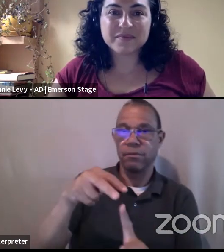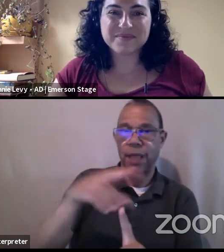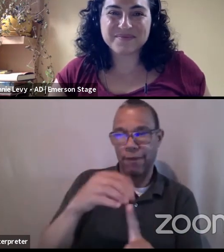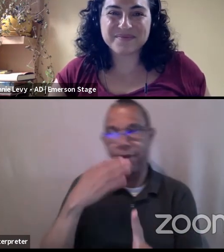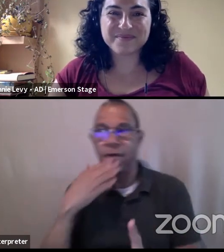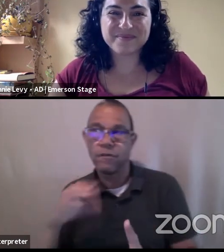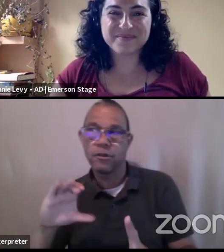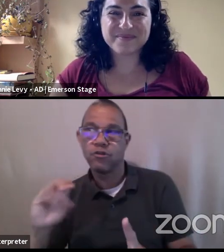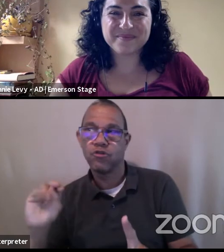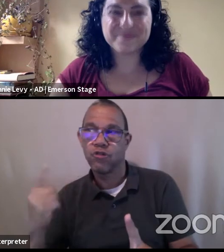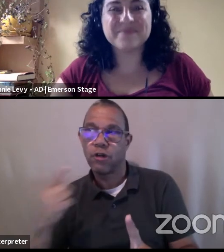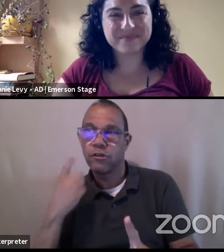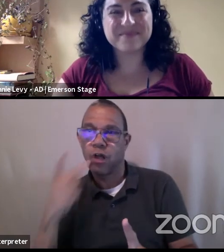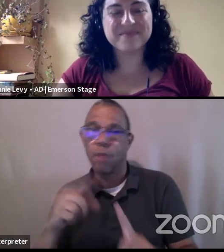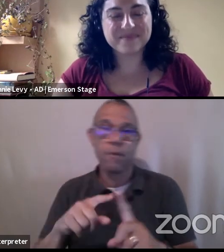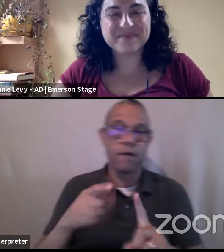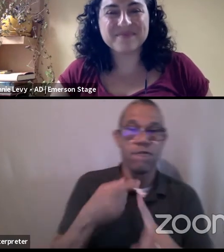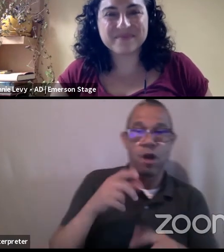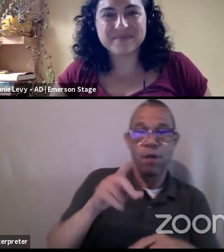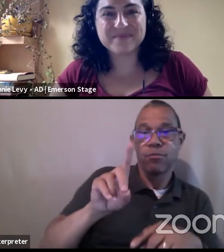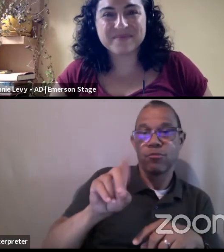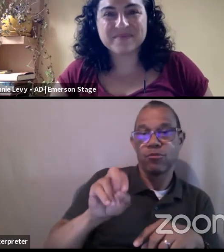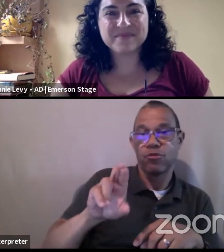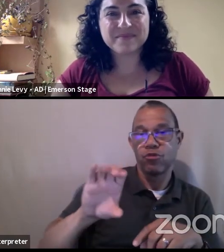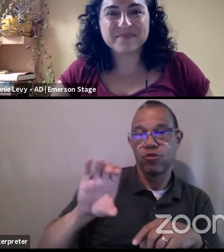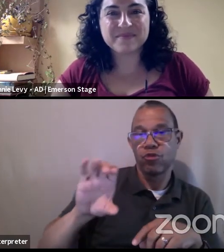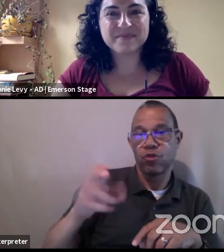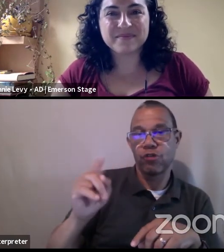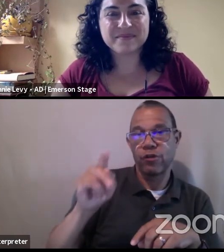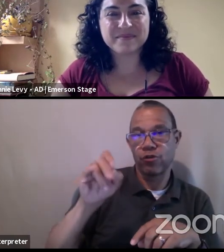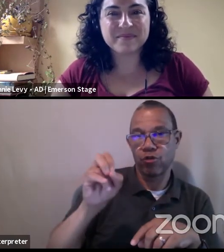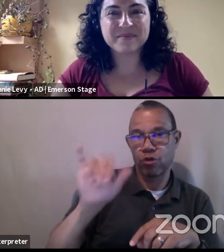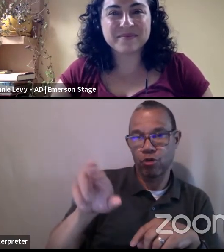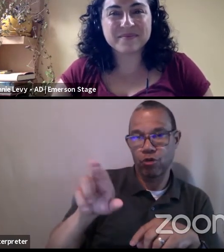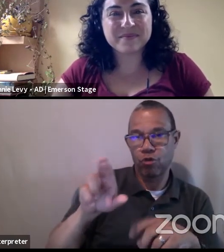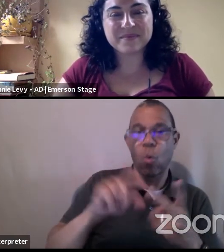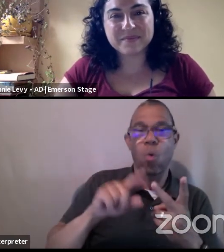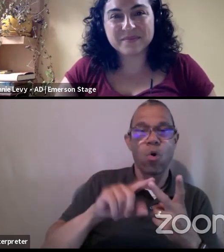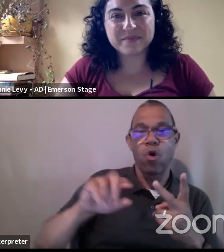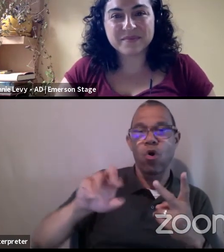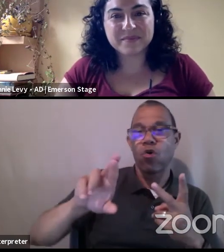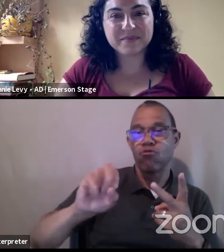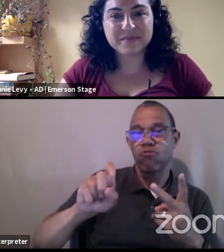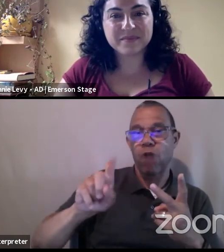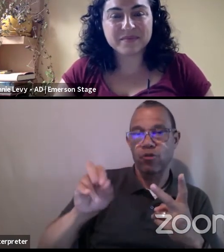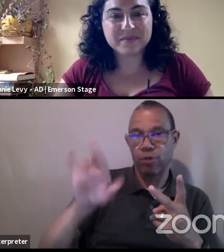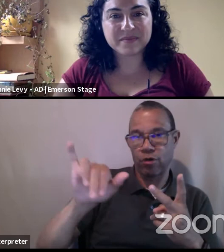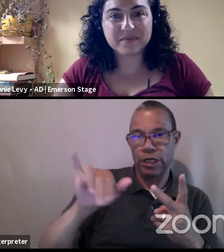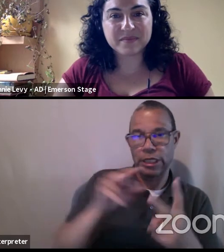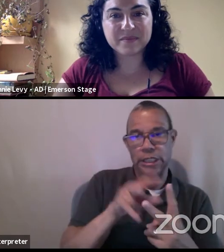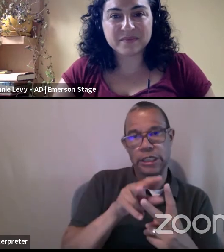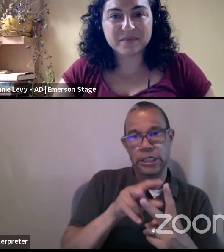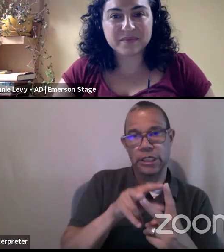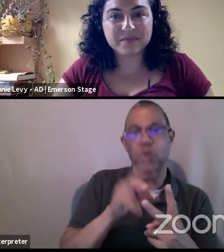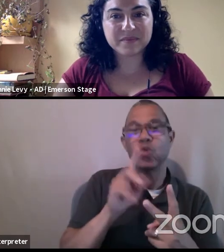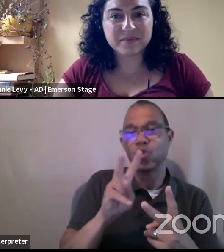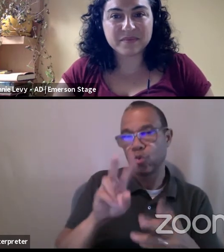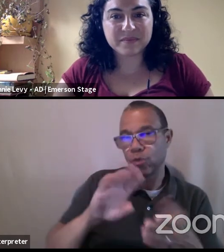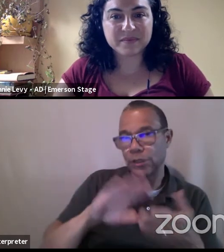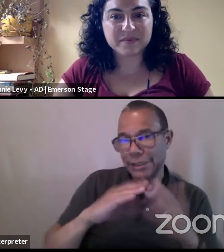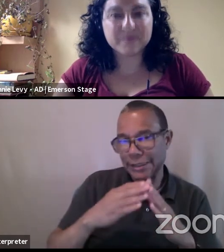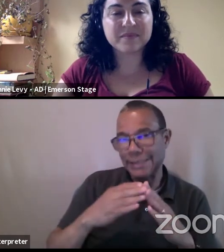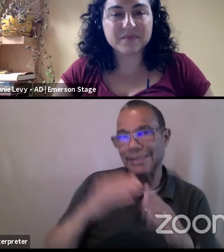but from Dorchester, you know, or from Roxbury, people that maybe don't drive that would never have come to see that